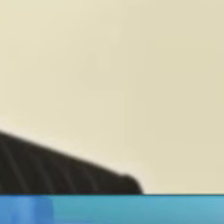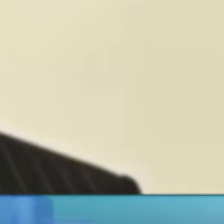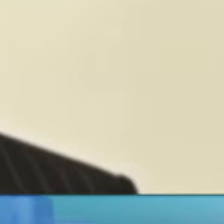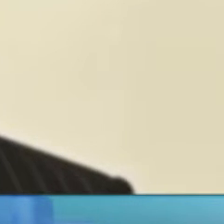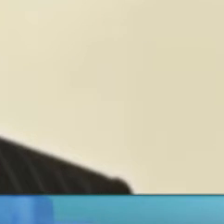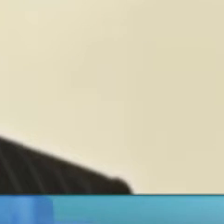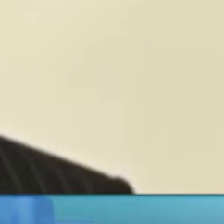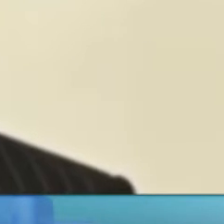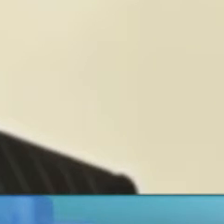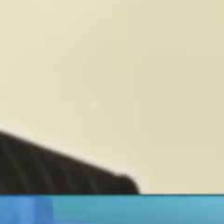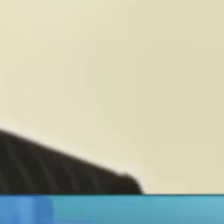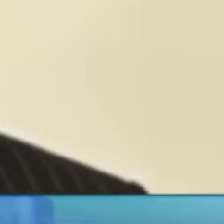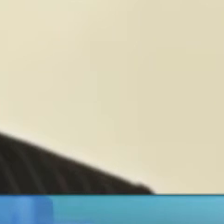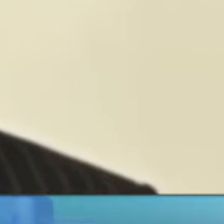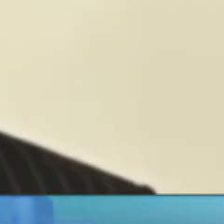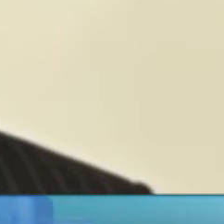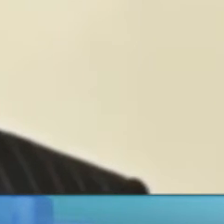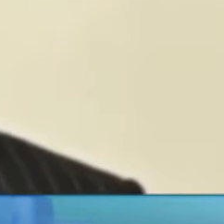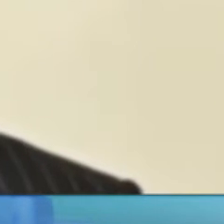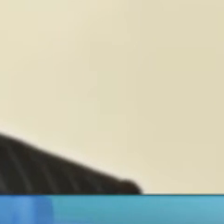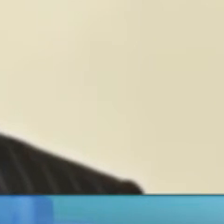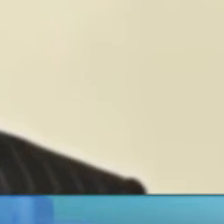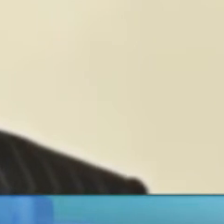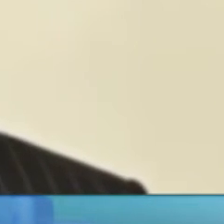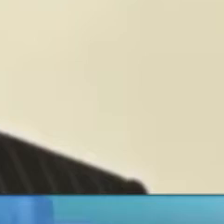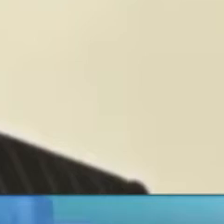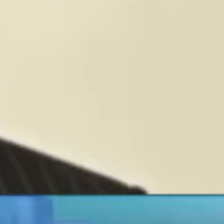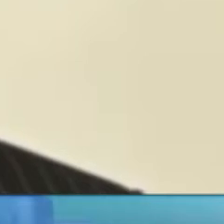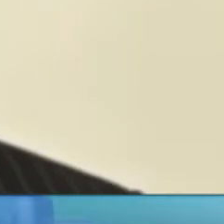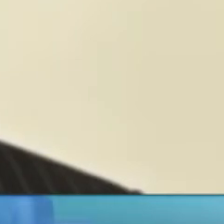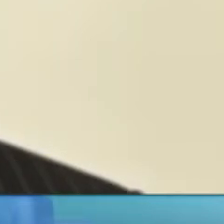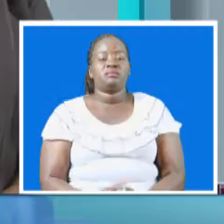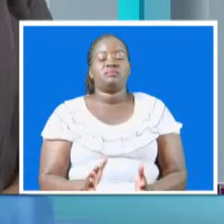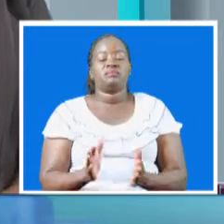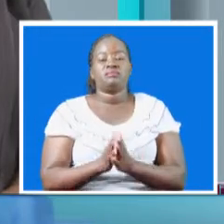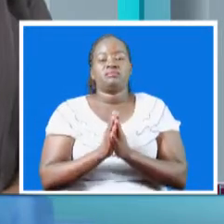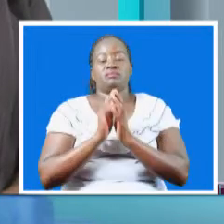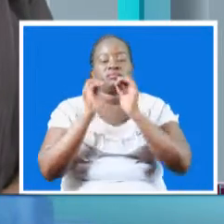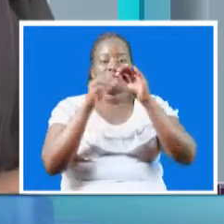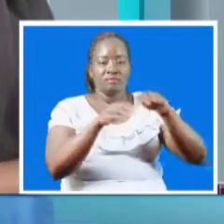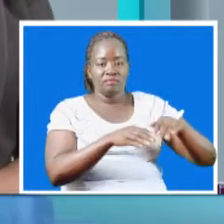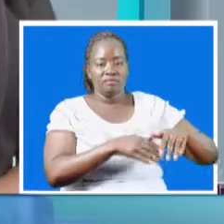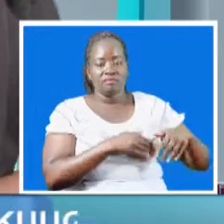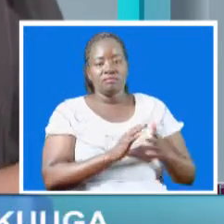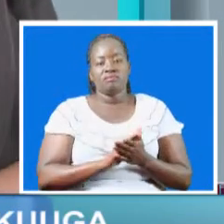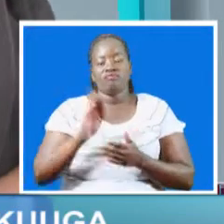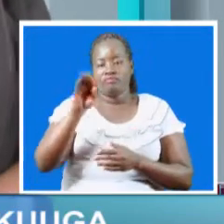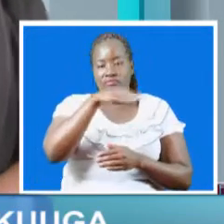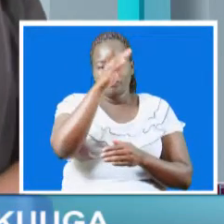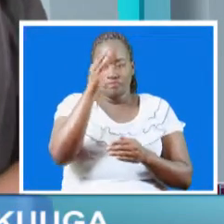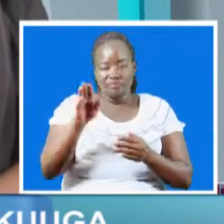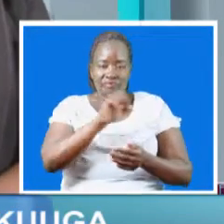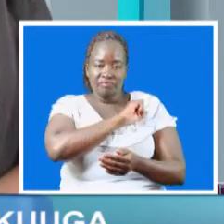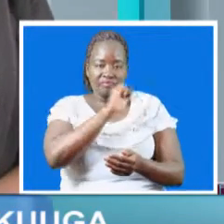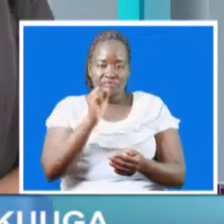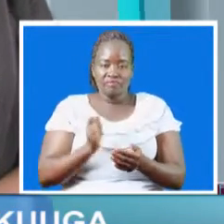of Energy is also implementing some of the projects. Togethie ripoti negeni ate buge